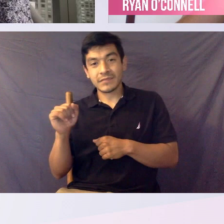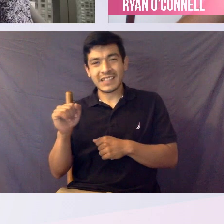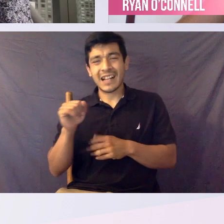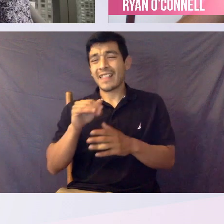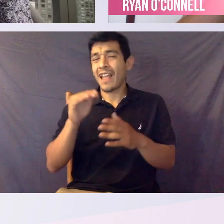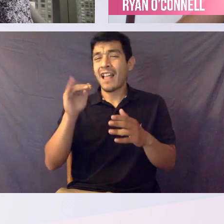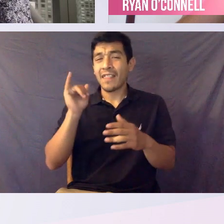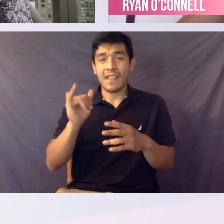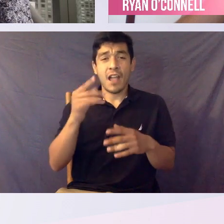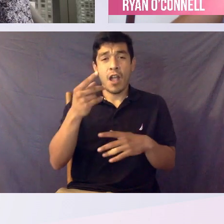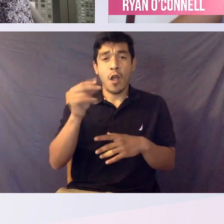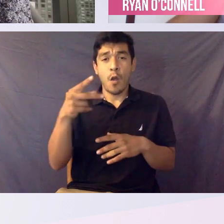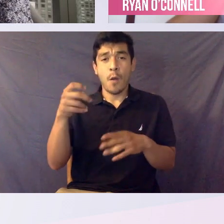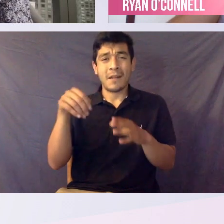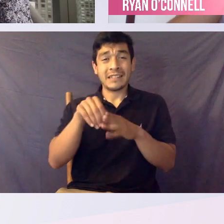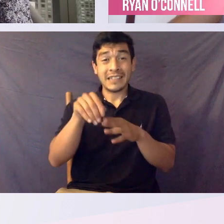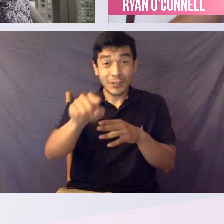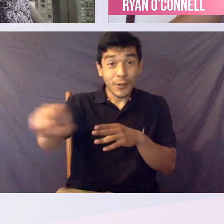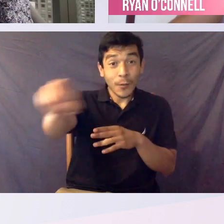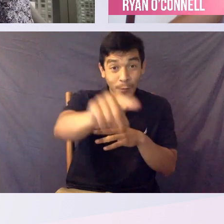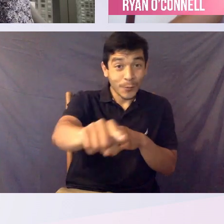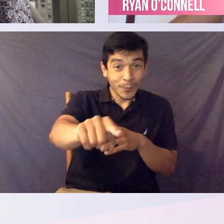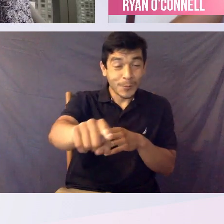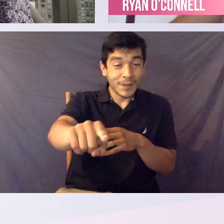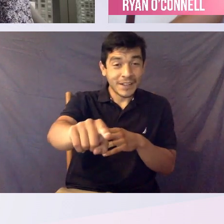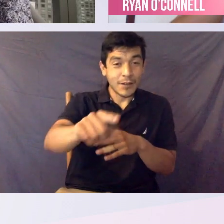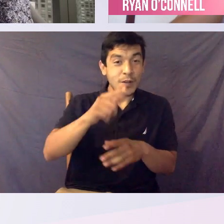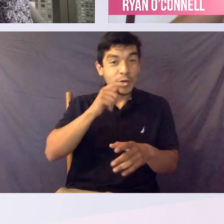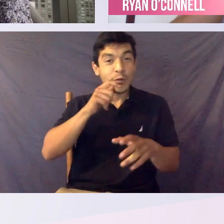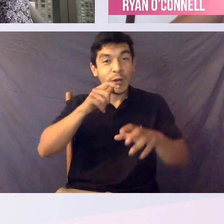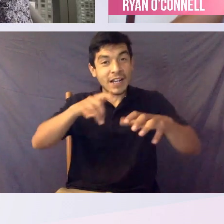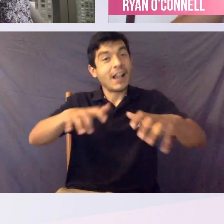in you guys who are listening, you know,